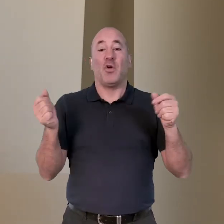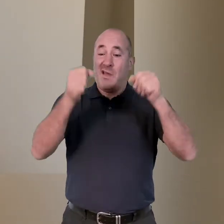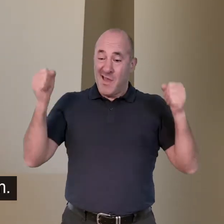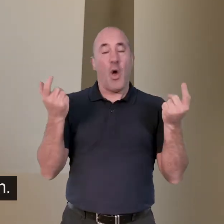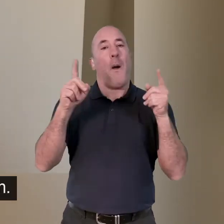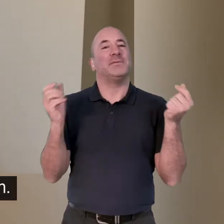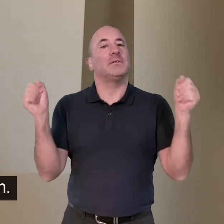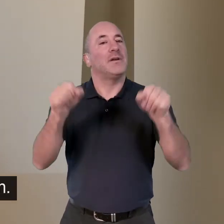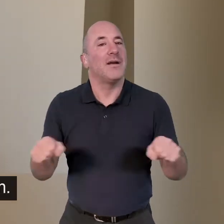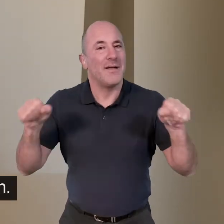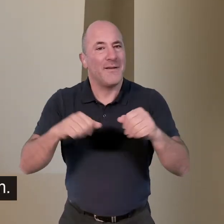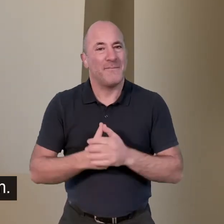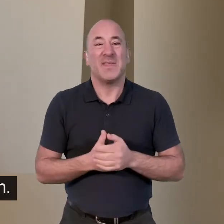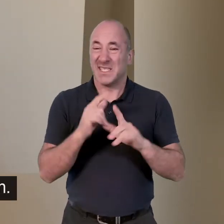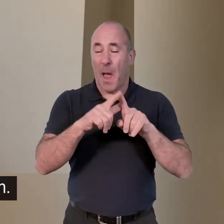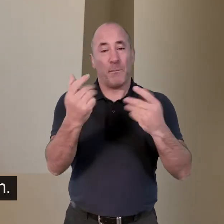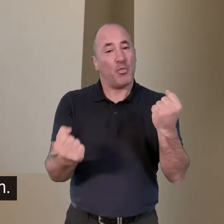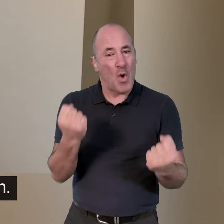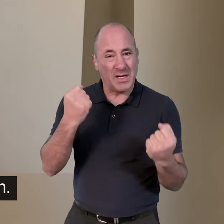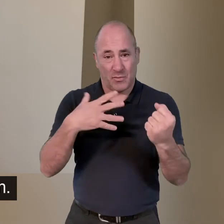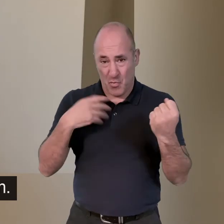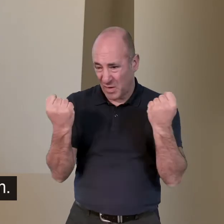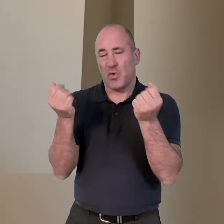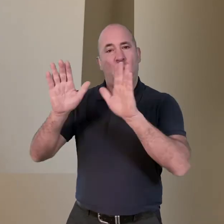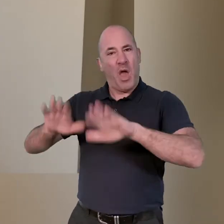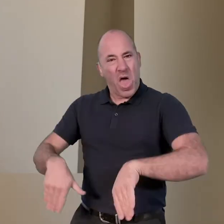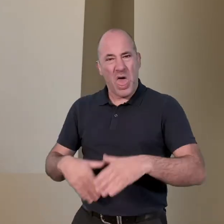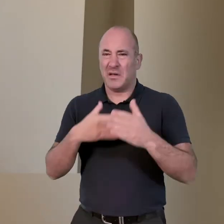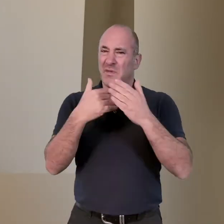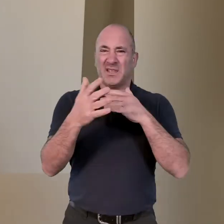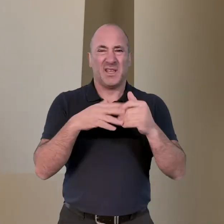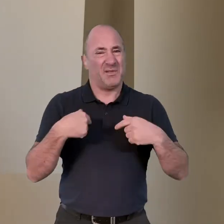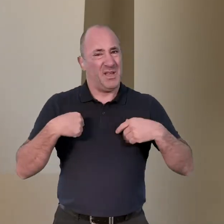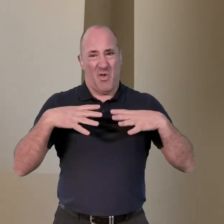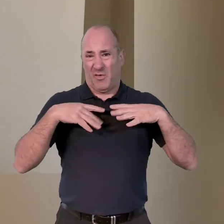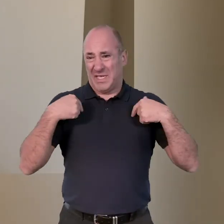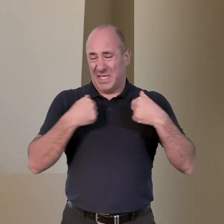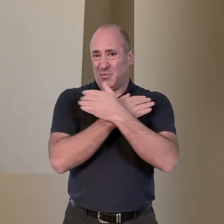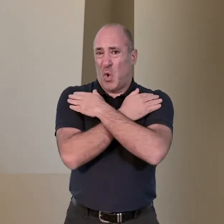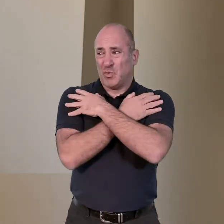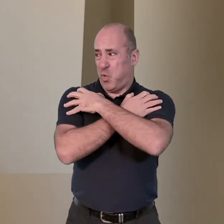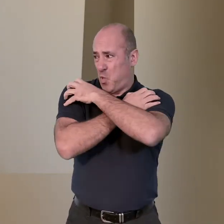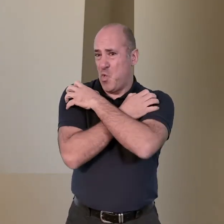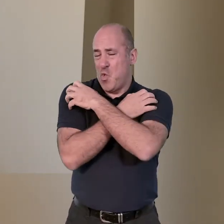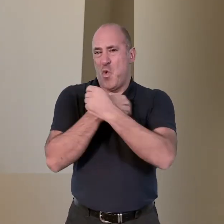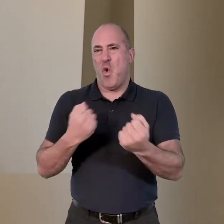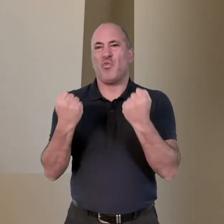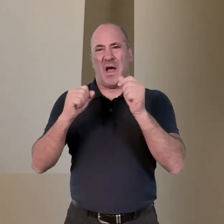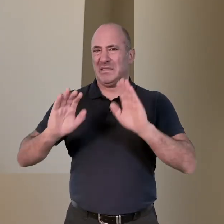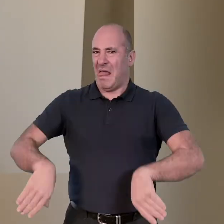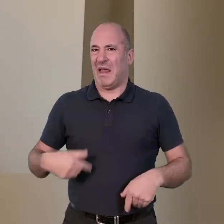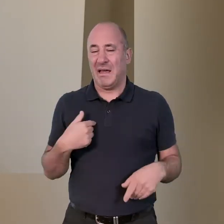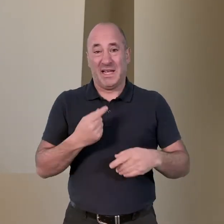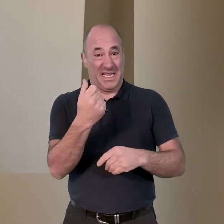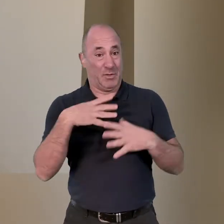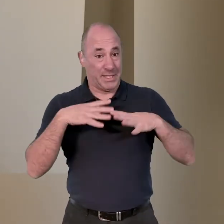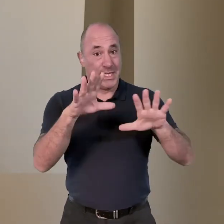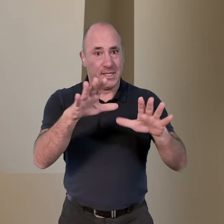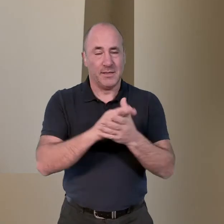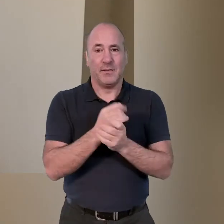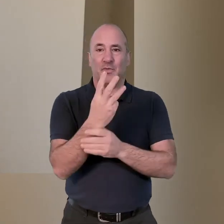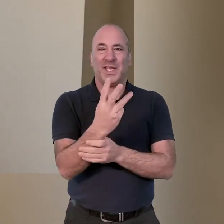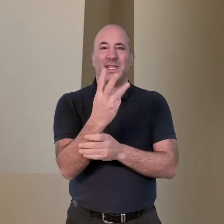your weights or pop them down, not a problem. I'm already feeling that in my shoulders. So we're nearly ready to